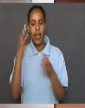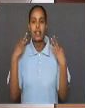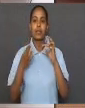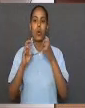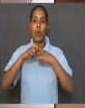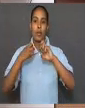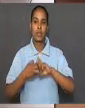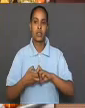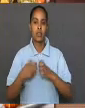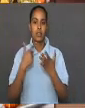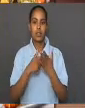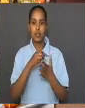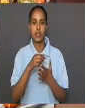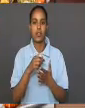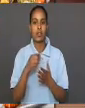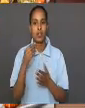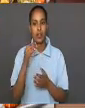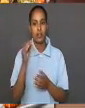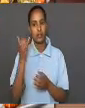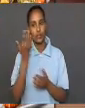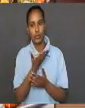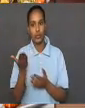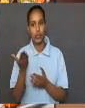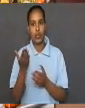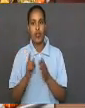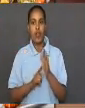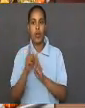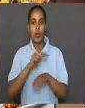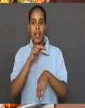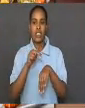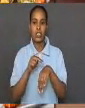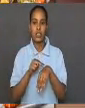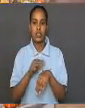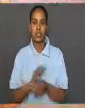problems. This is an issue facing developing nations.